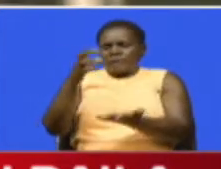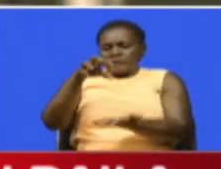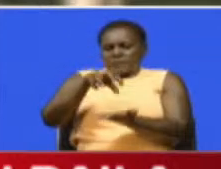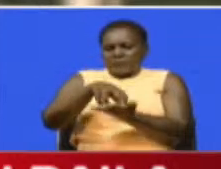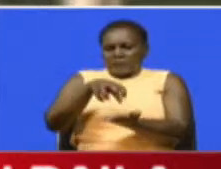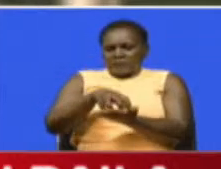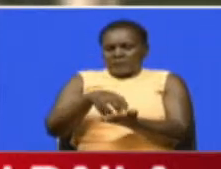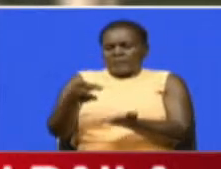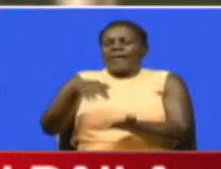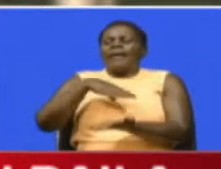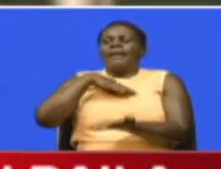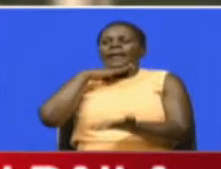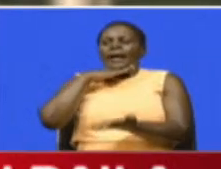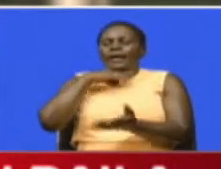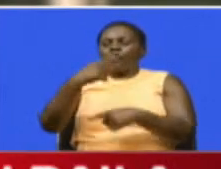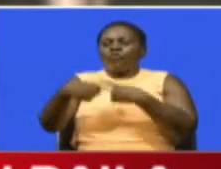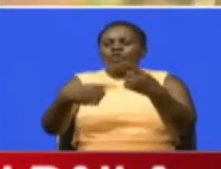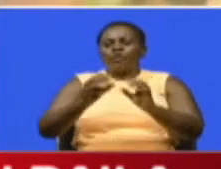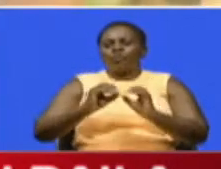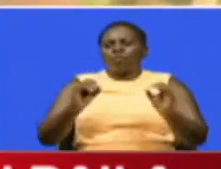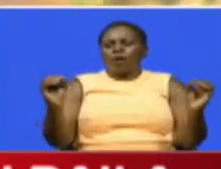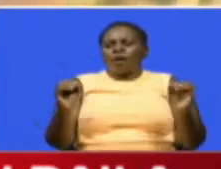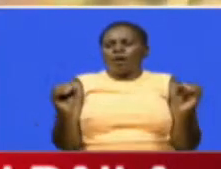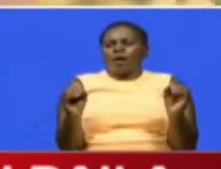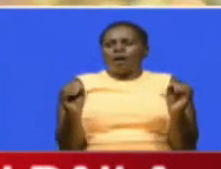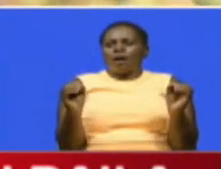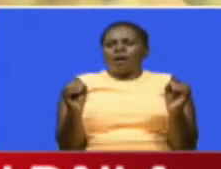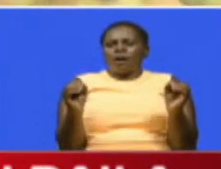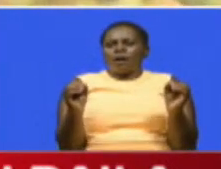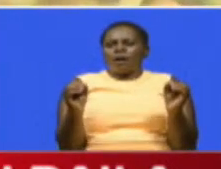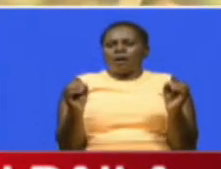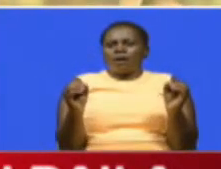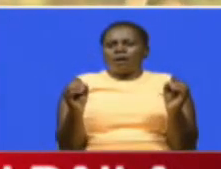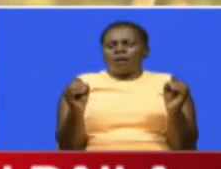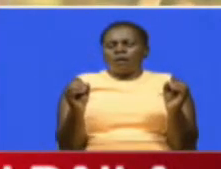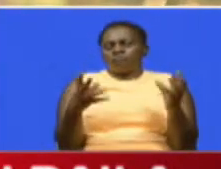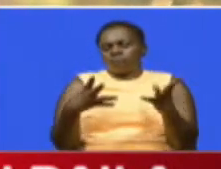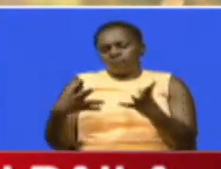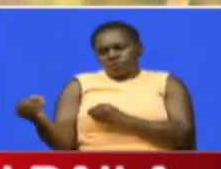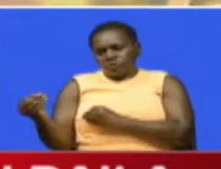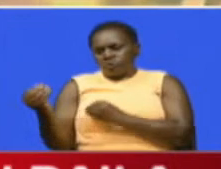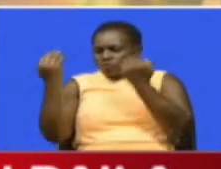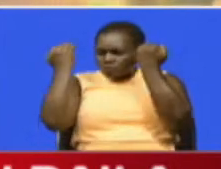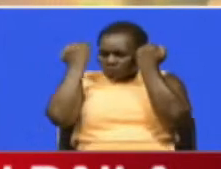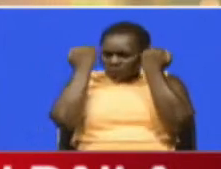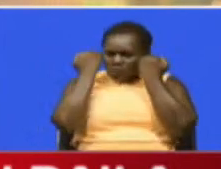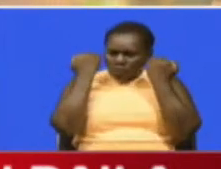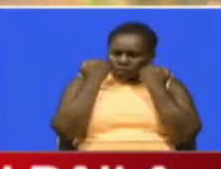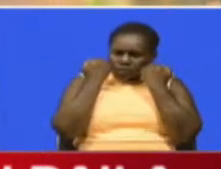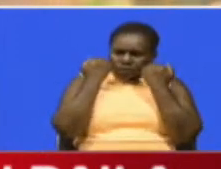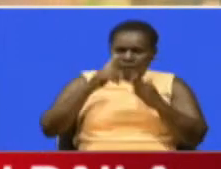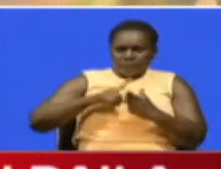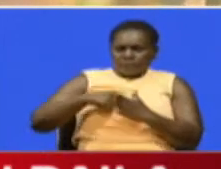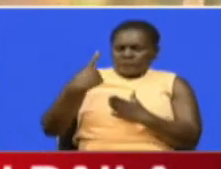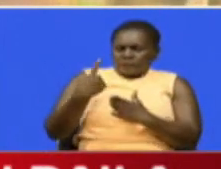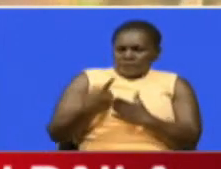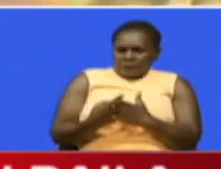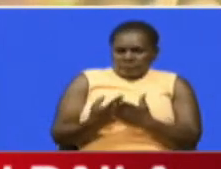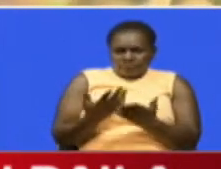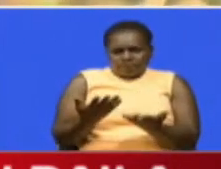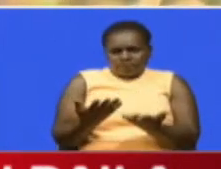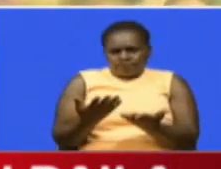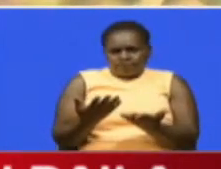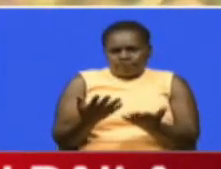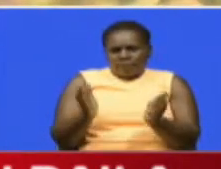in court. They are not moving. They go in there, and then they are knee